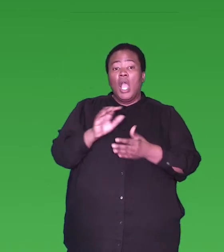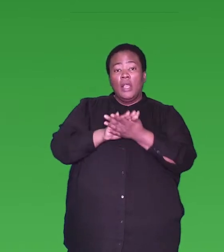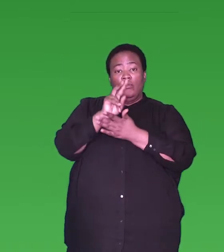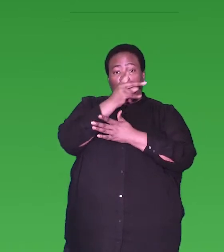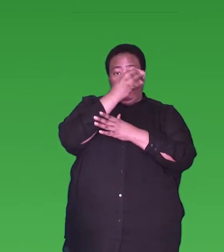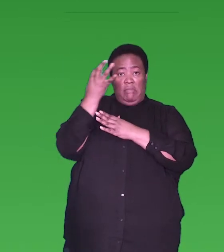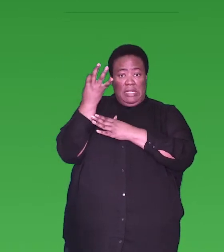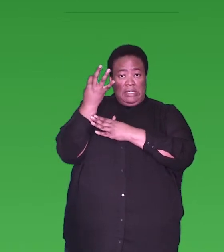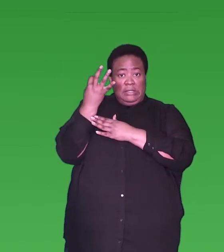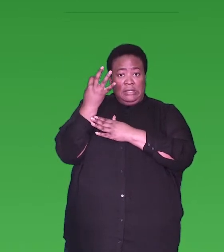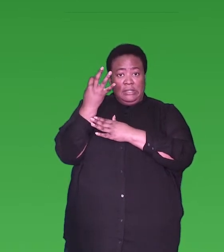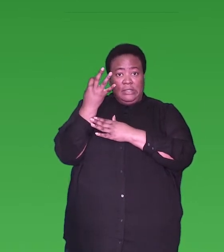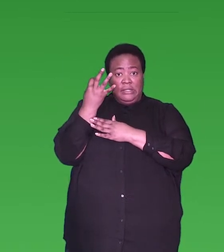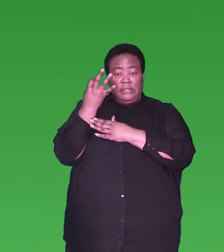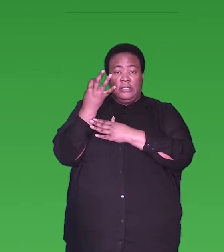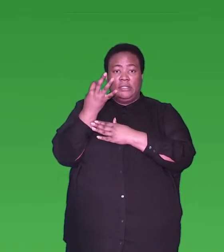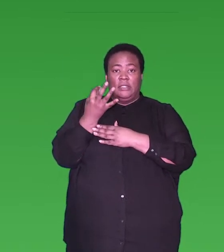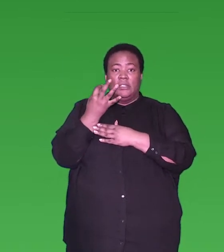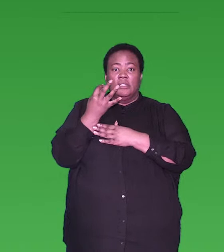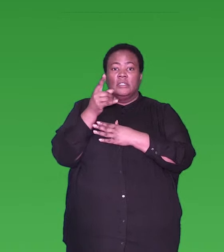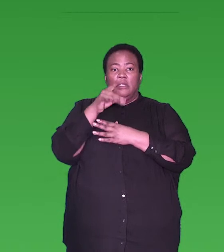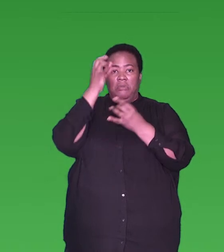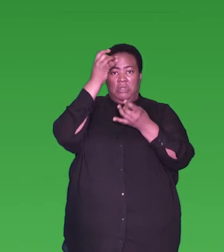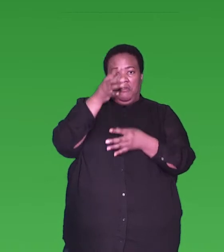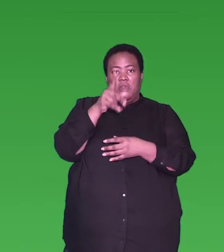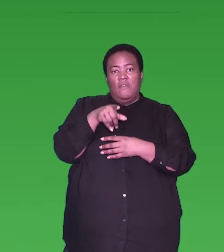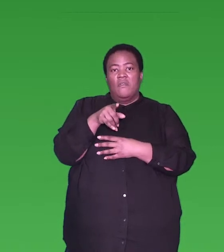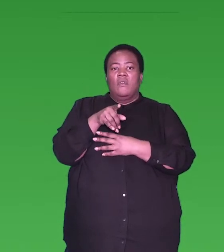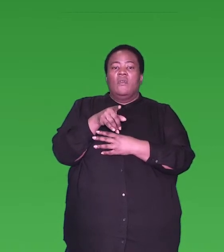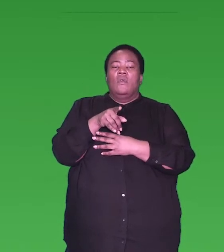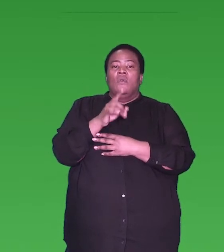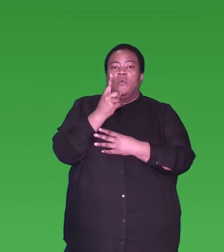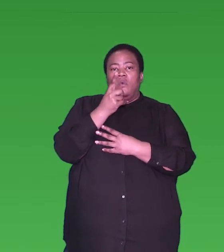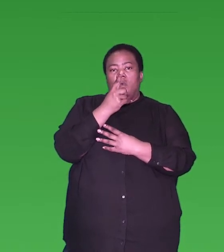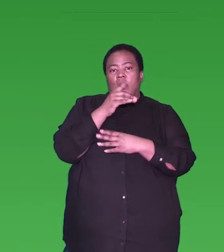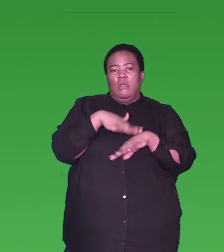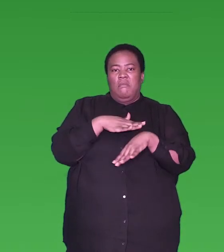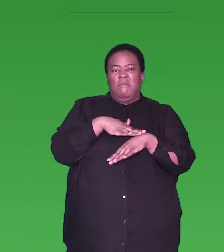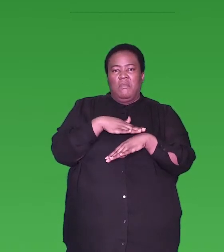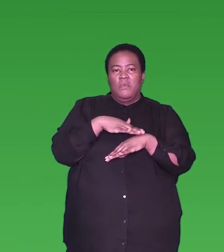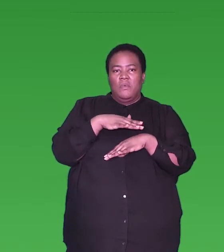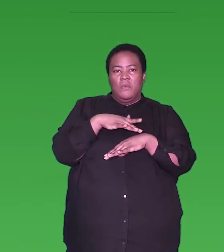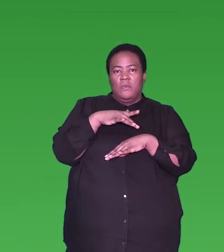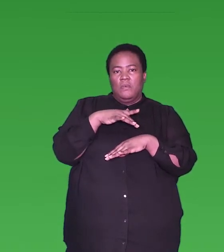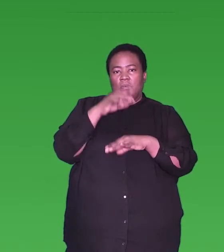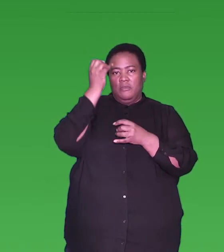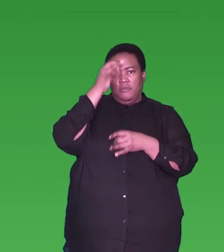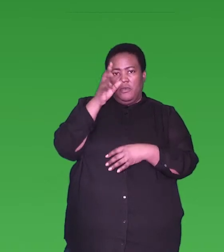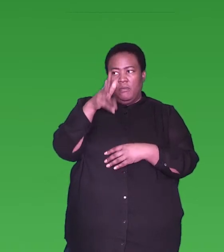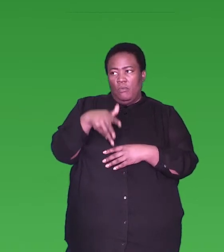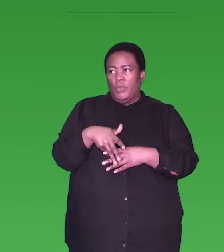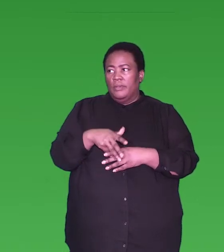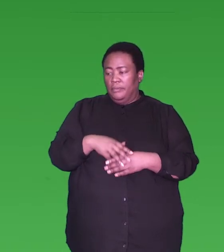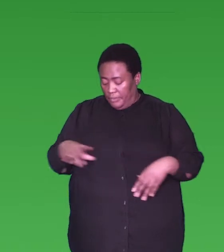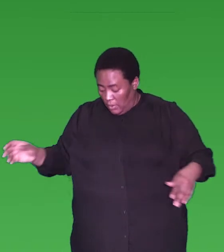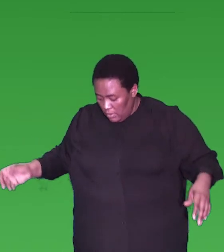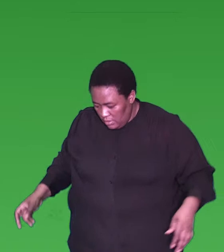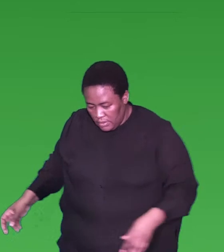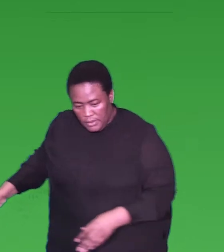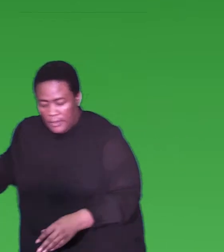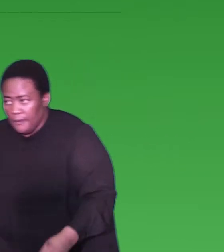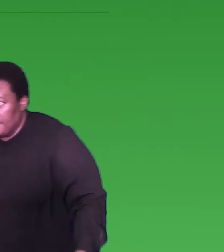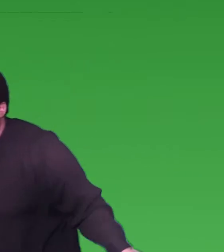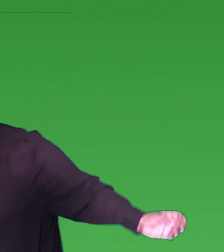12 minutes. I'll give you a warning about 1 minute after so. Thanks, Neil. Good morning, colleagues, and congratulations to